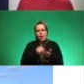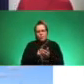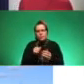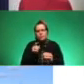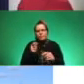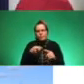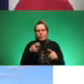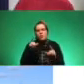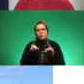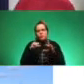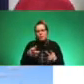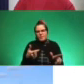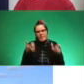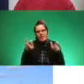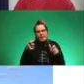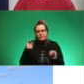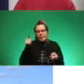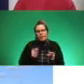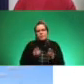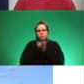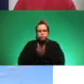and a lot less rough.